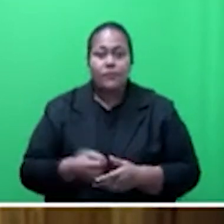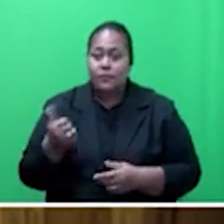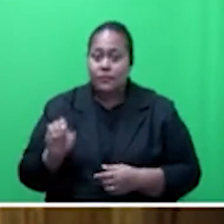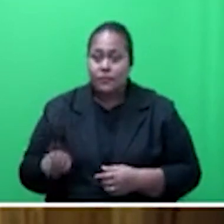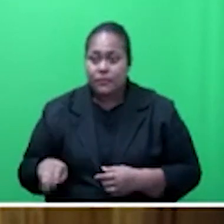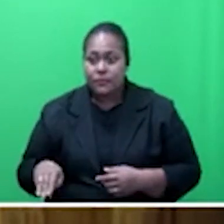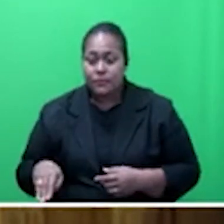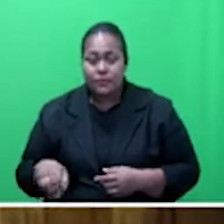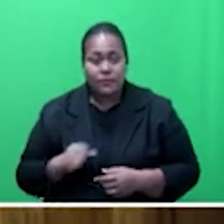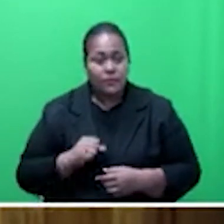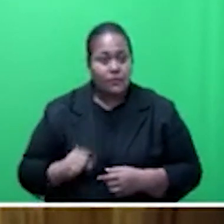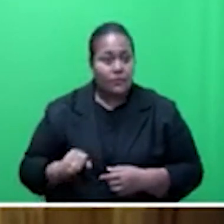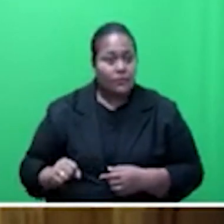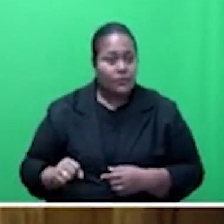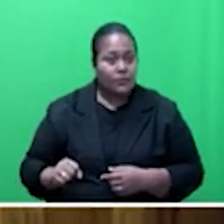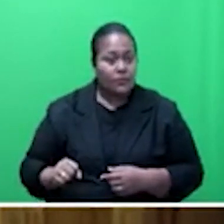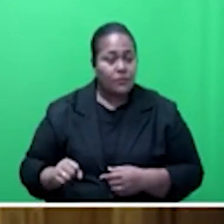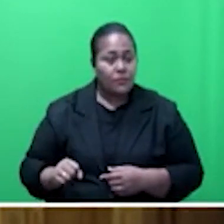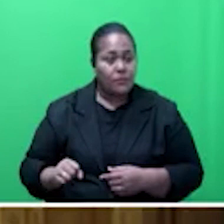member oppose the motion? No.